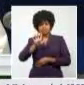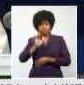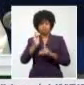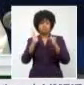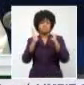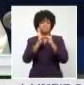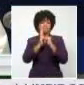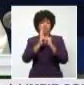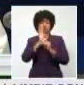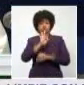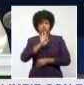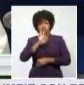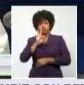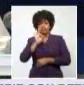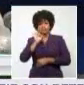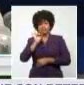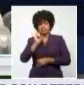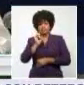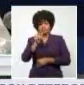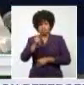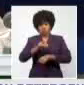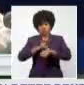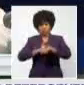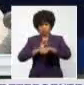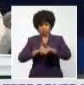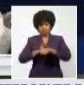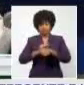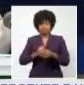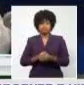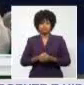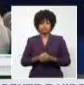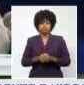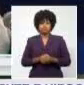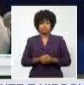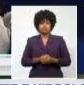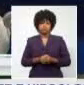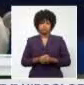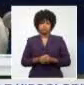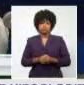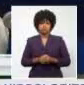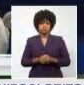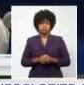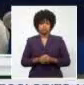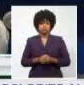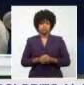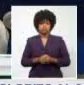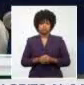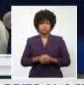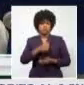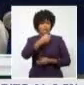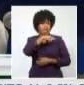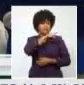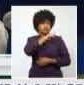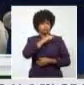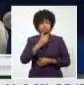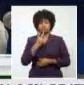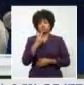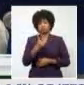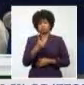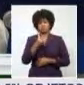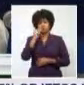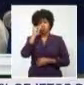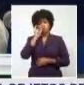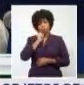1,887 diagnosed are female, and yesterday there were only 2 male. Thus, the epidemic in our